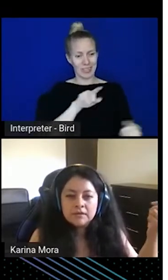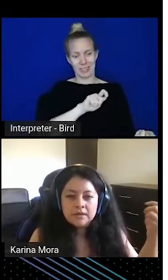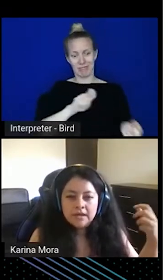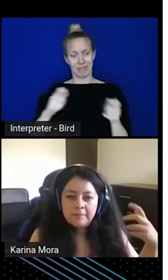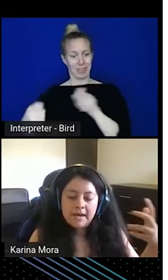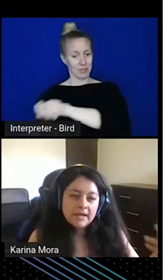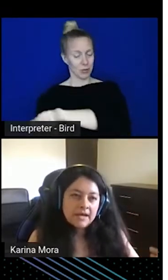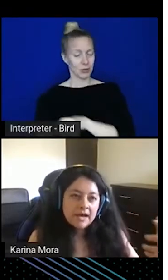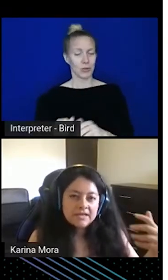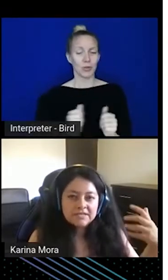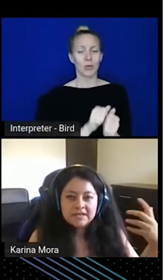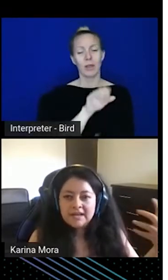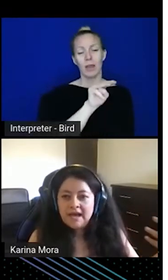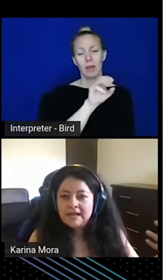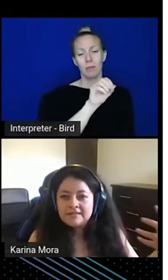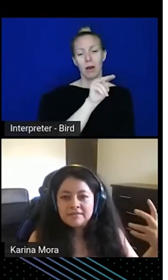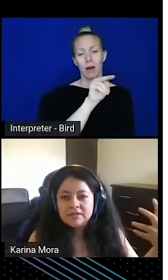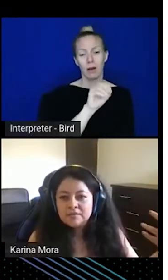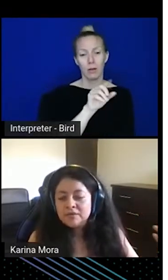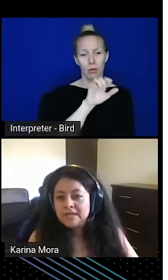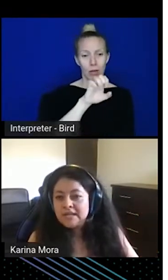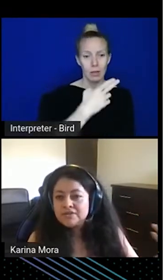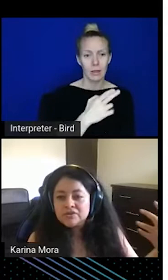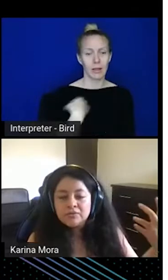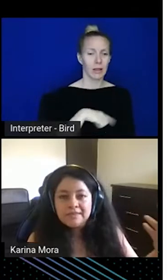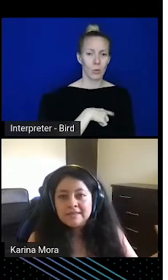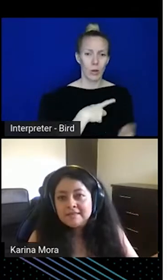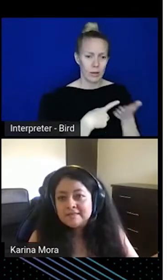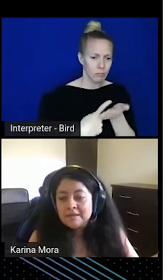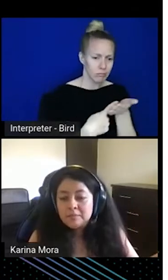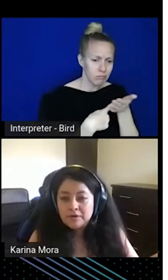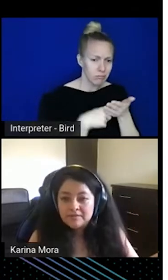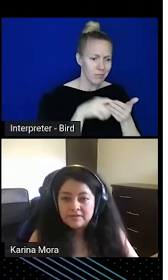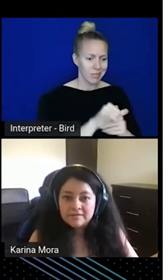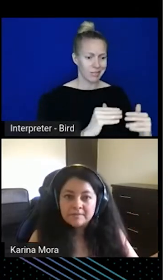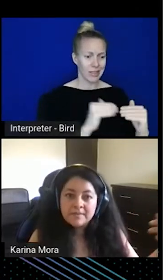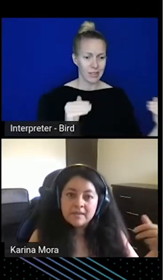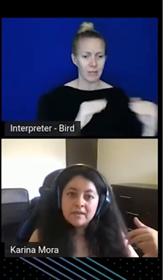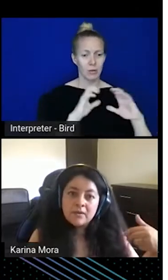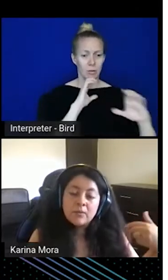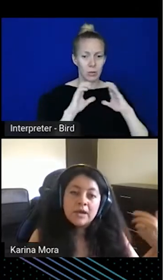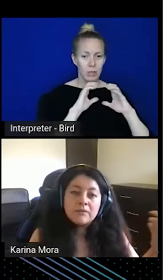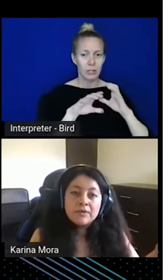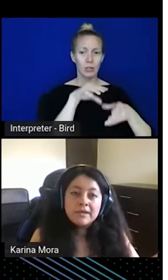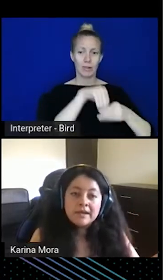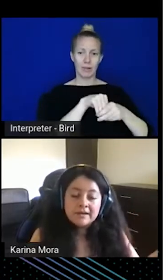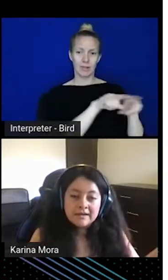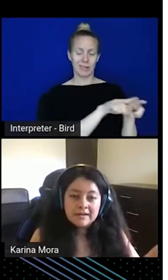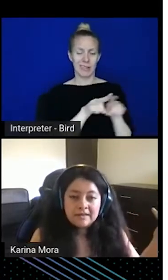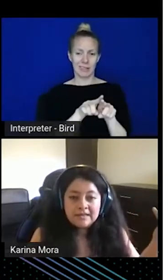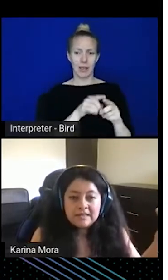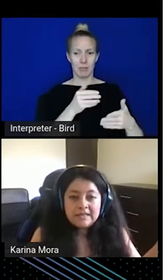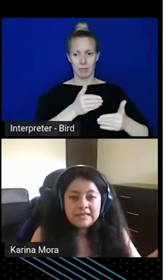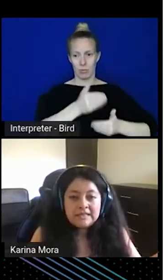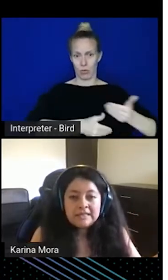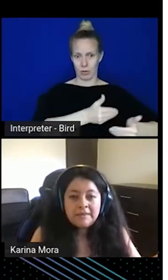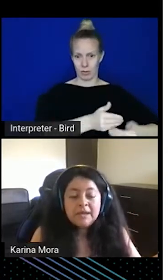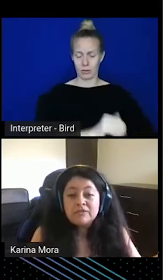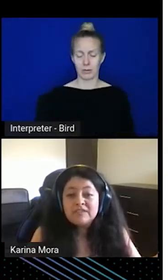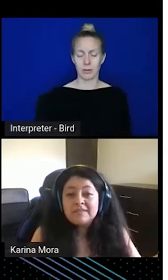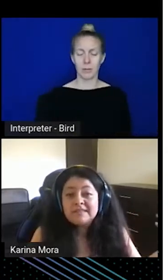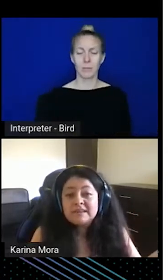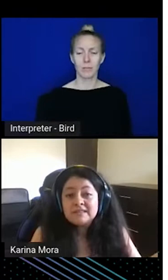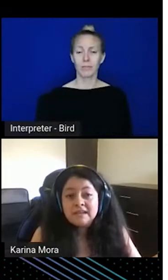about a package and class level communication within the same process. While we, in